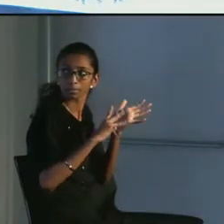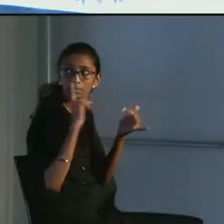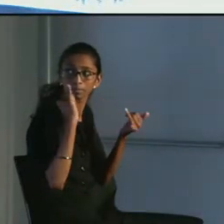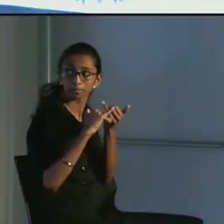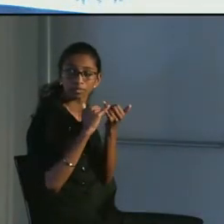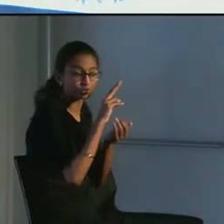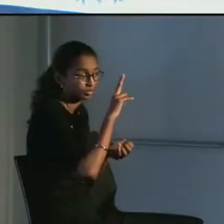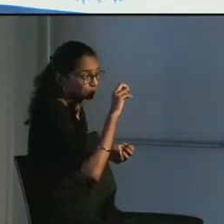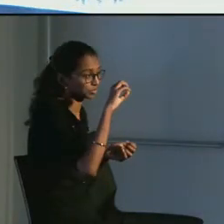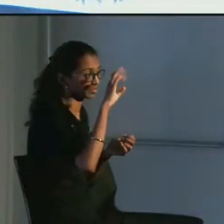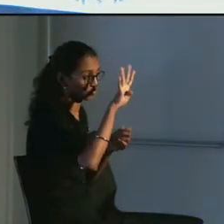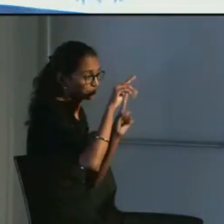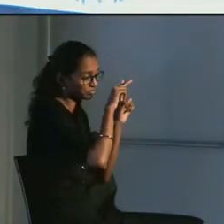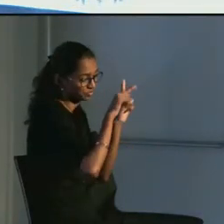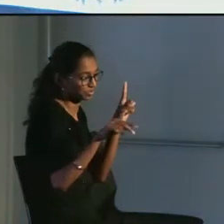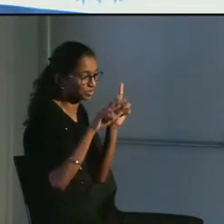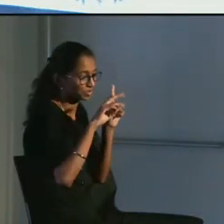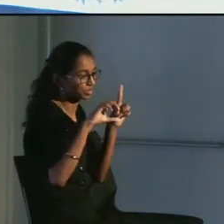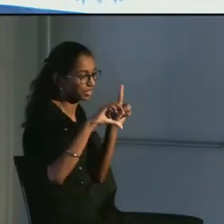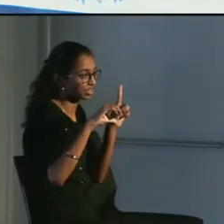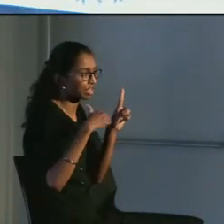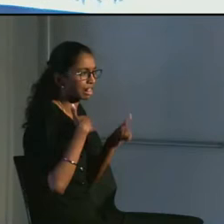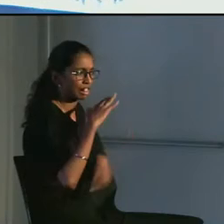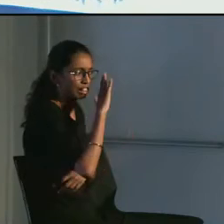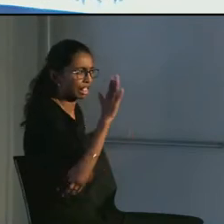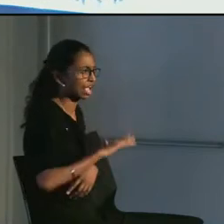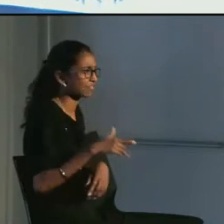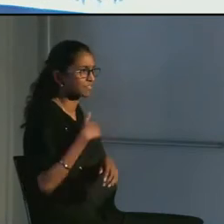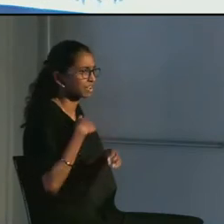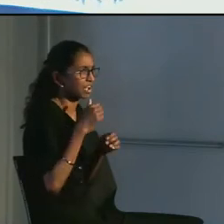2014 now, which is called I Never Asked For It,